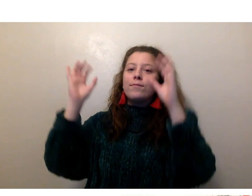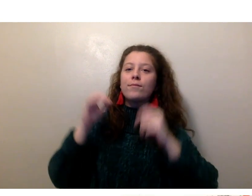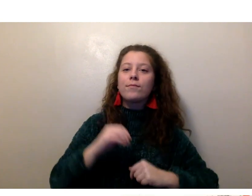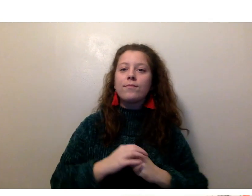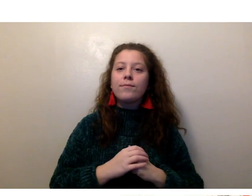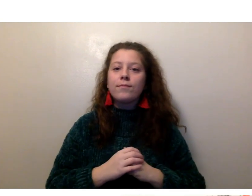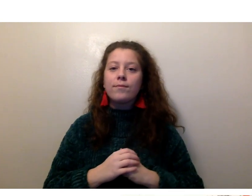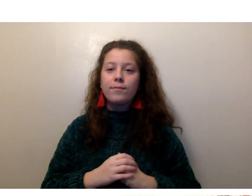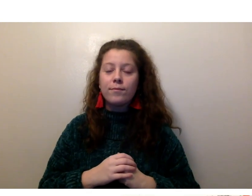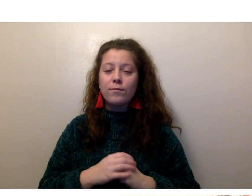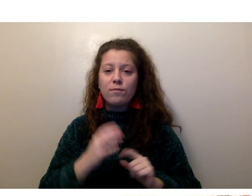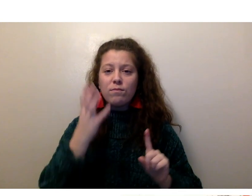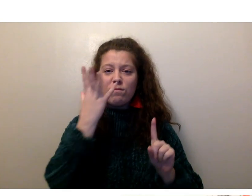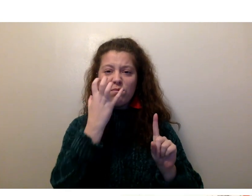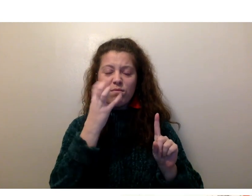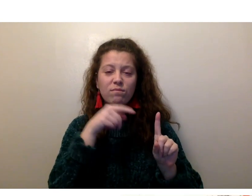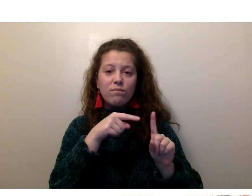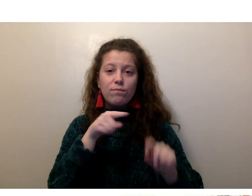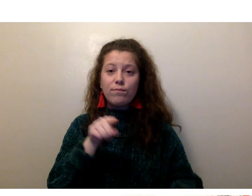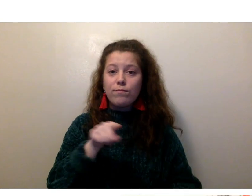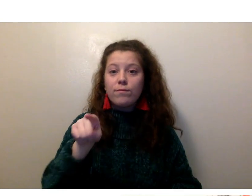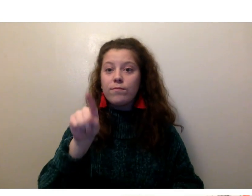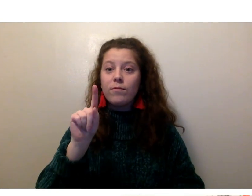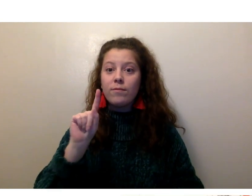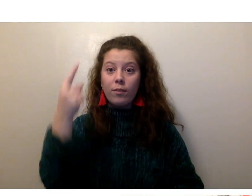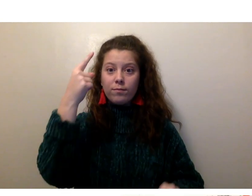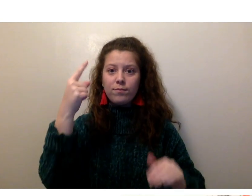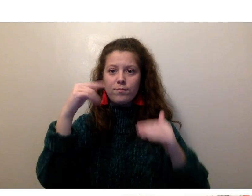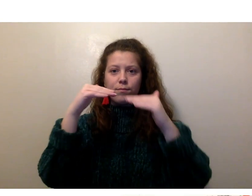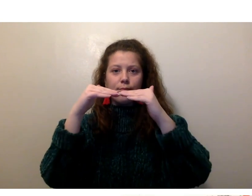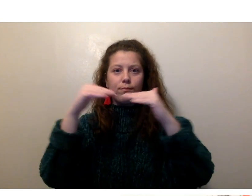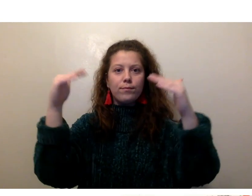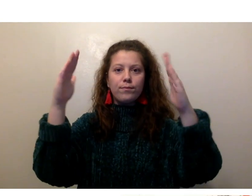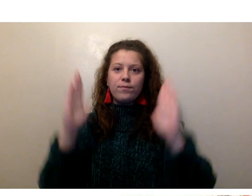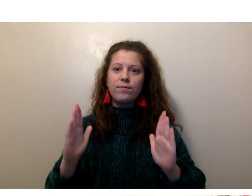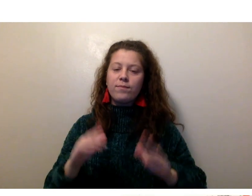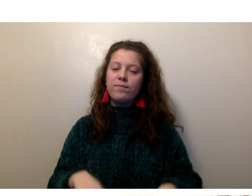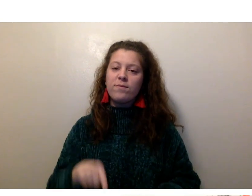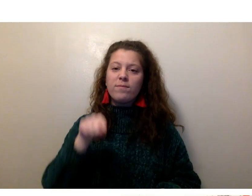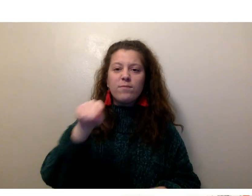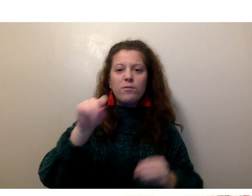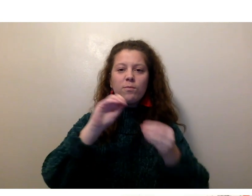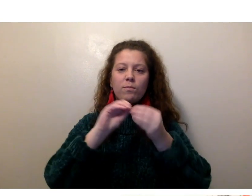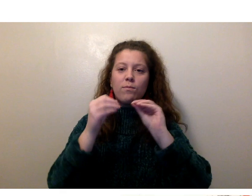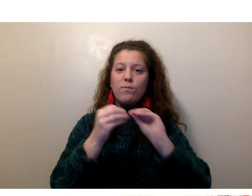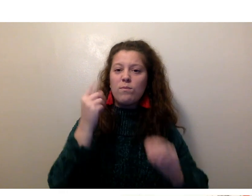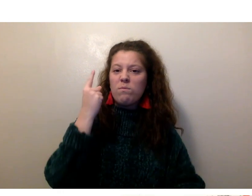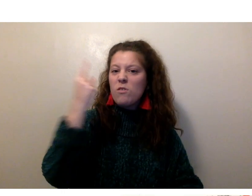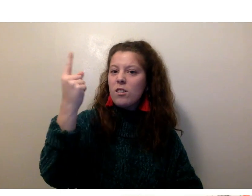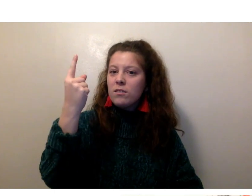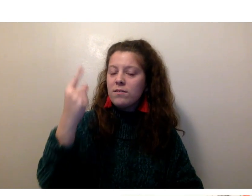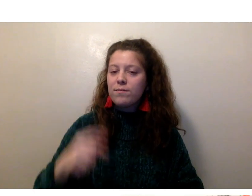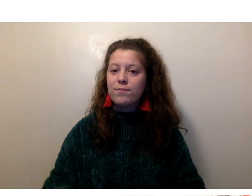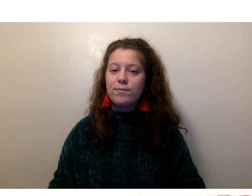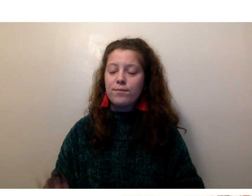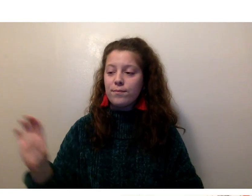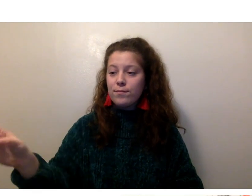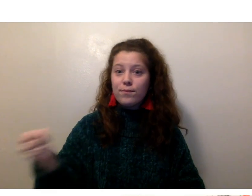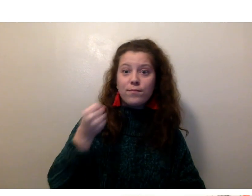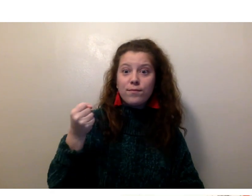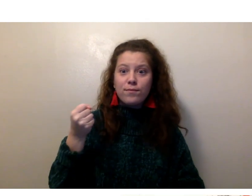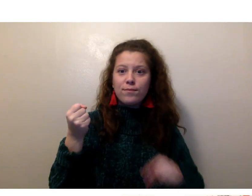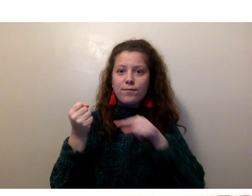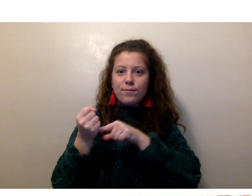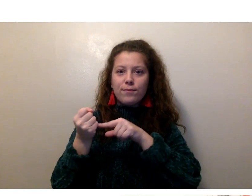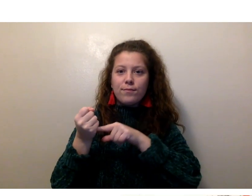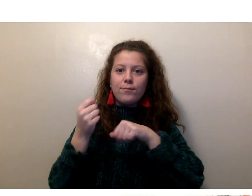When he came to the first little house on the square, this is stop number 1, the old Grinchy Claus hissed,